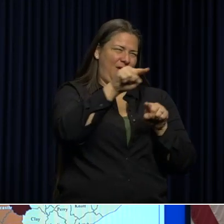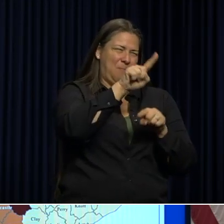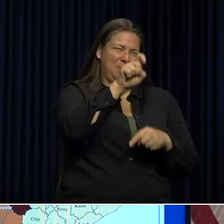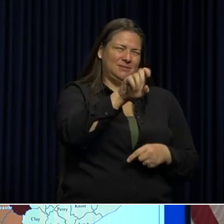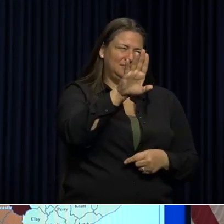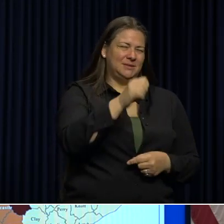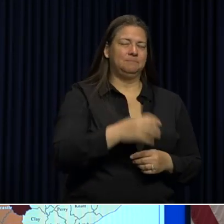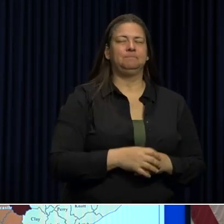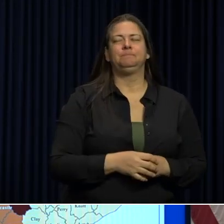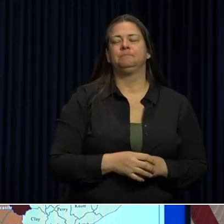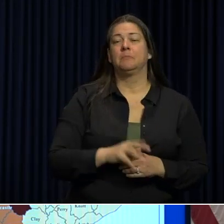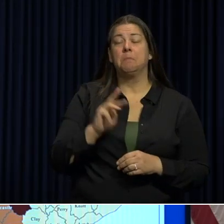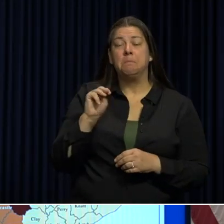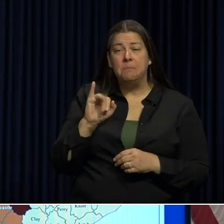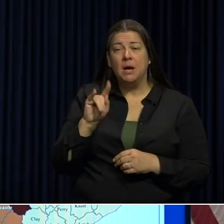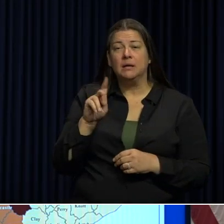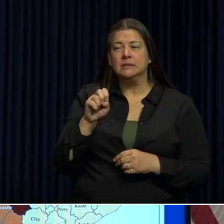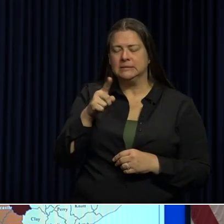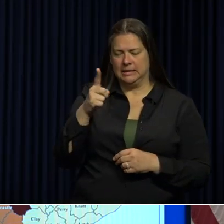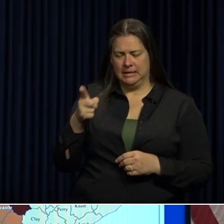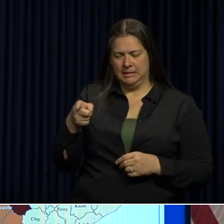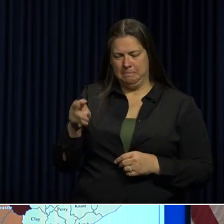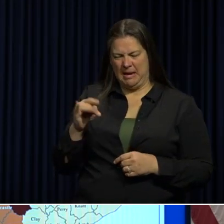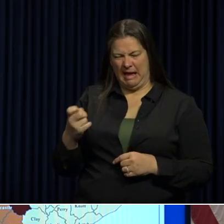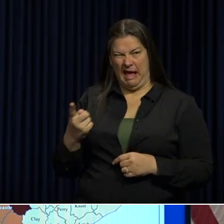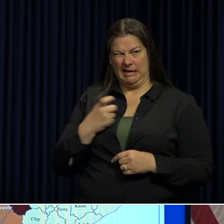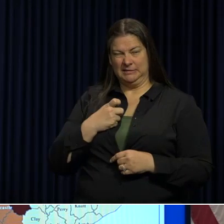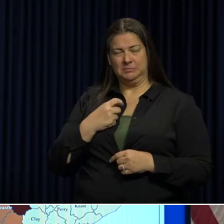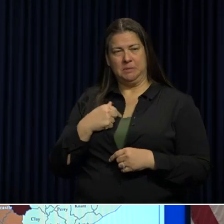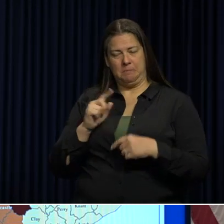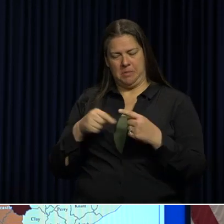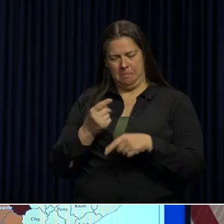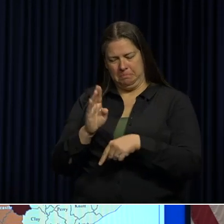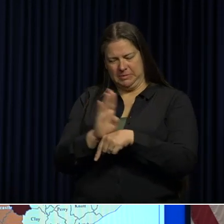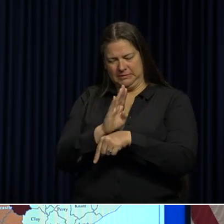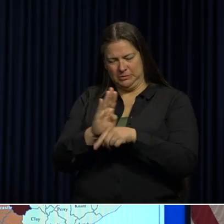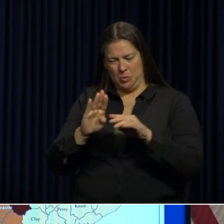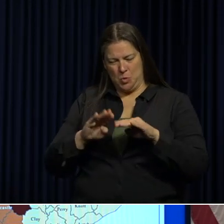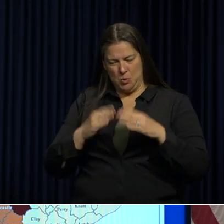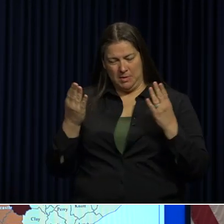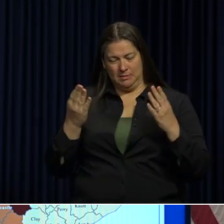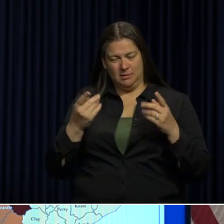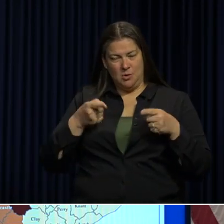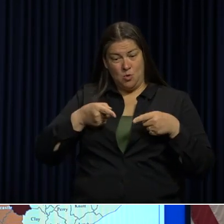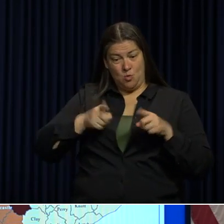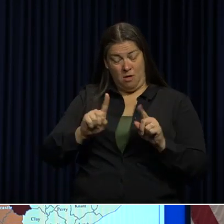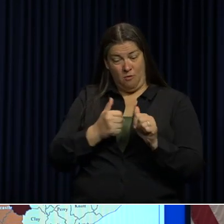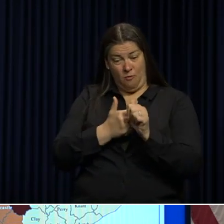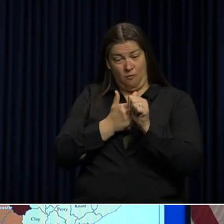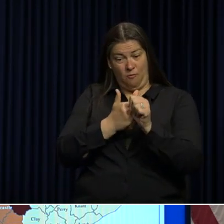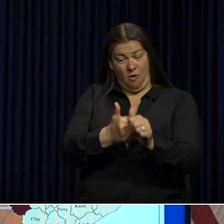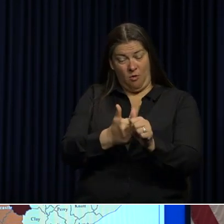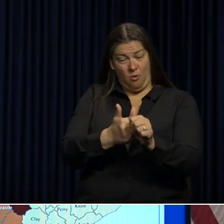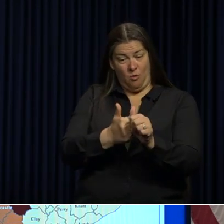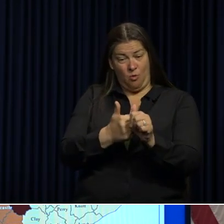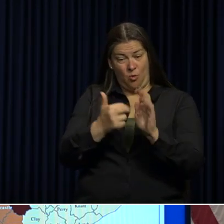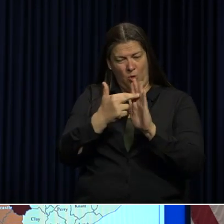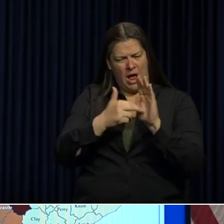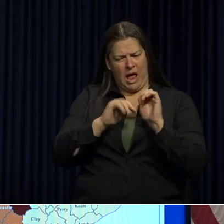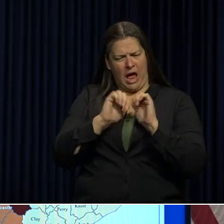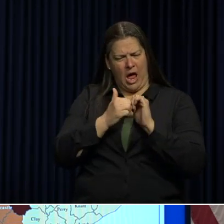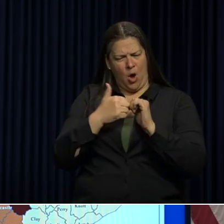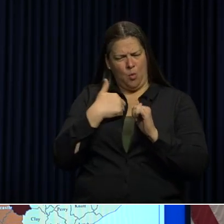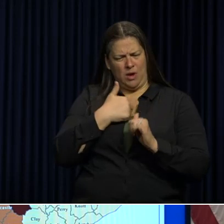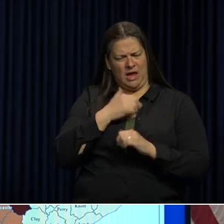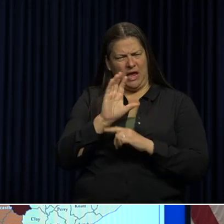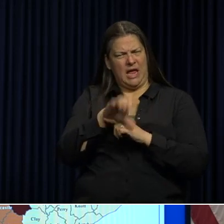Mike Valenti wanted to ask about business reopening while following the guidelines. How will the measures be enforced? So